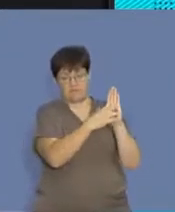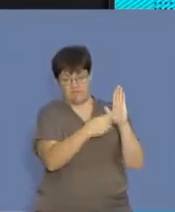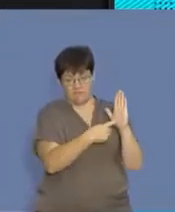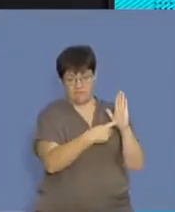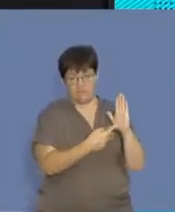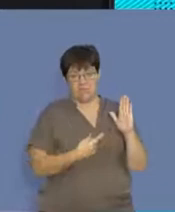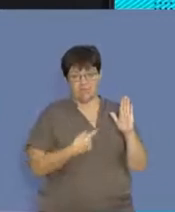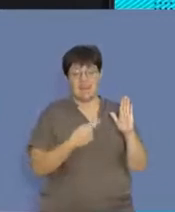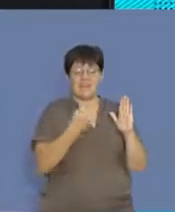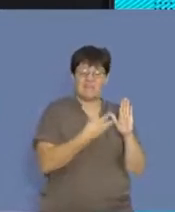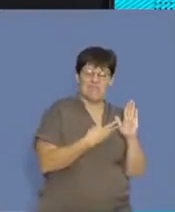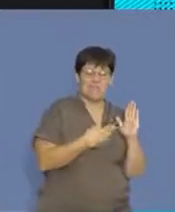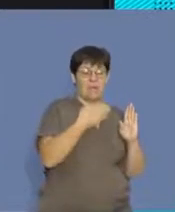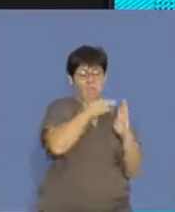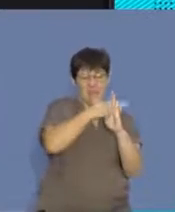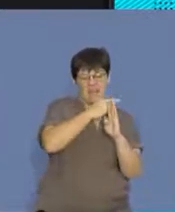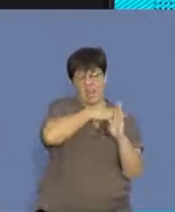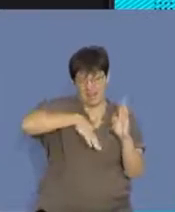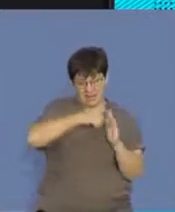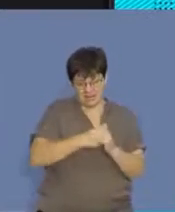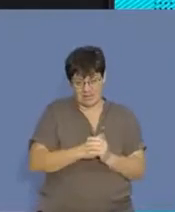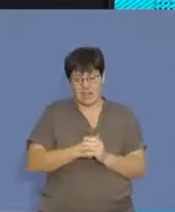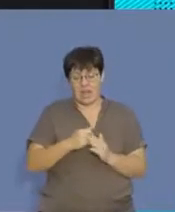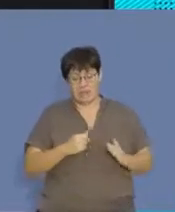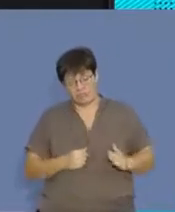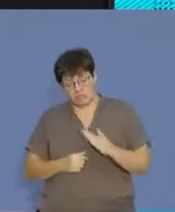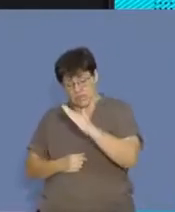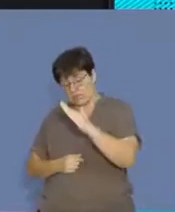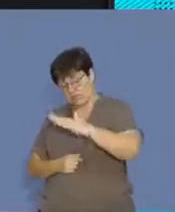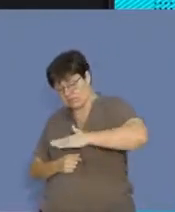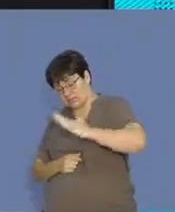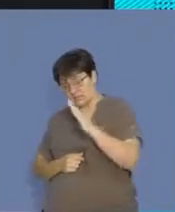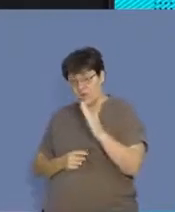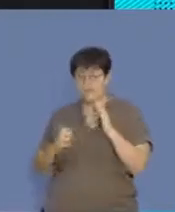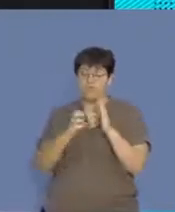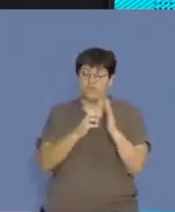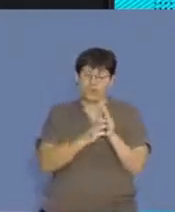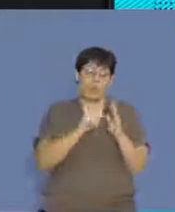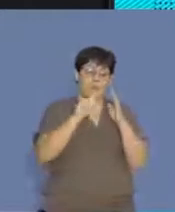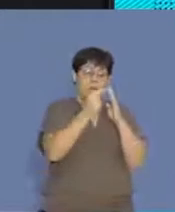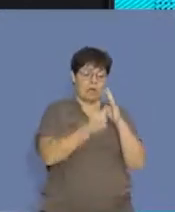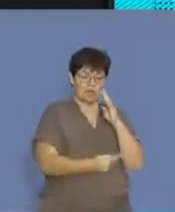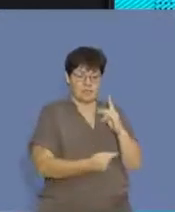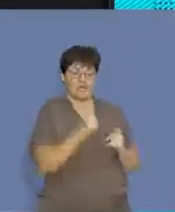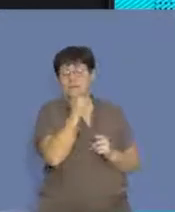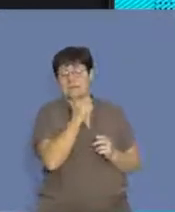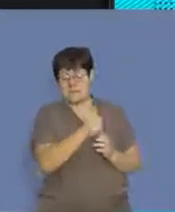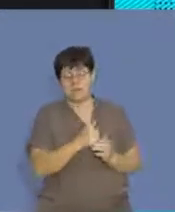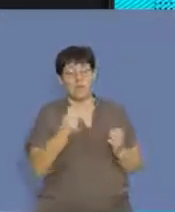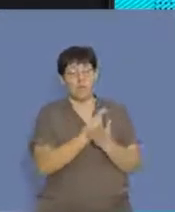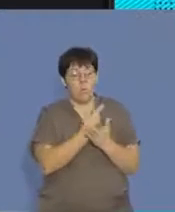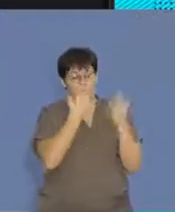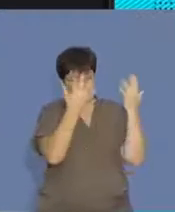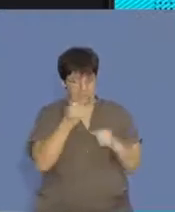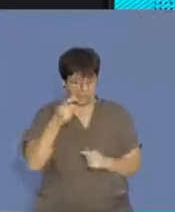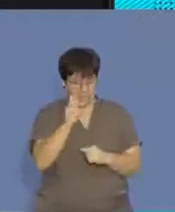graph, right? When I gave you the Cartesian plane and draw the graph. The gradient, whether it's a graph or it's points, it doesn't matter because